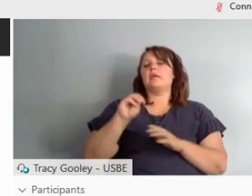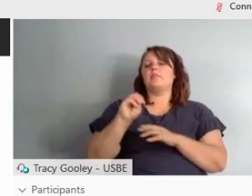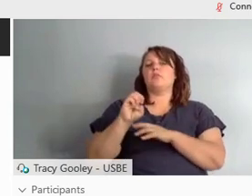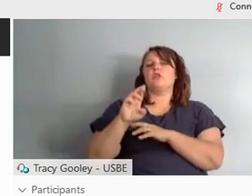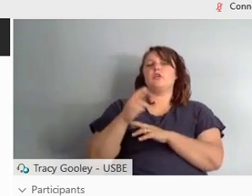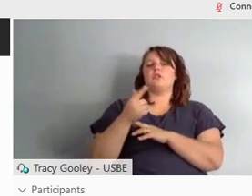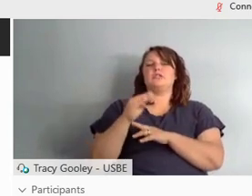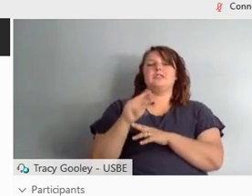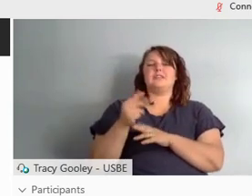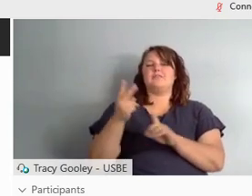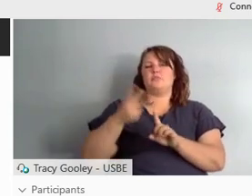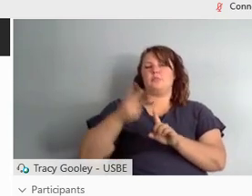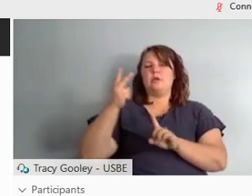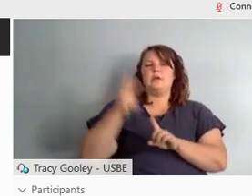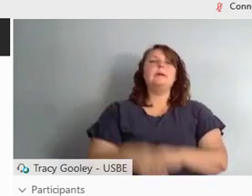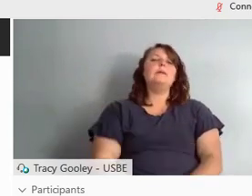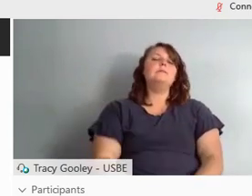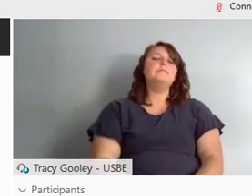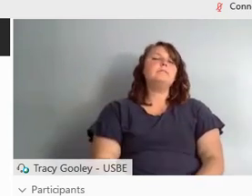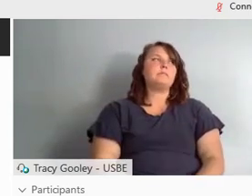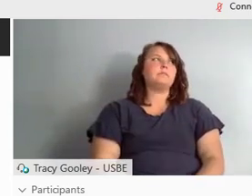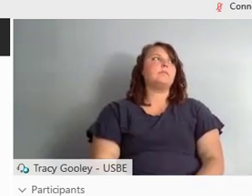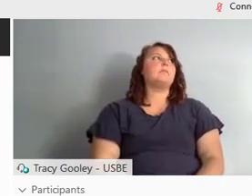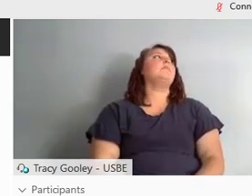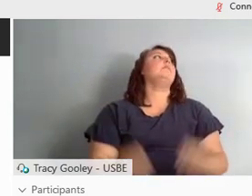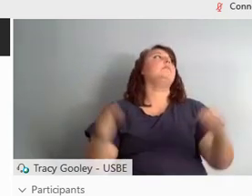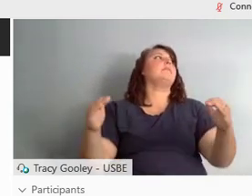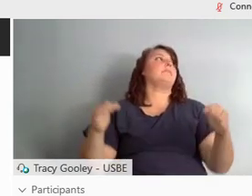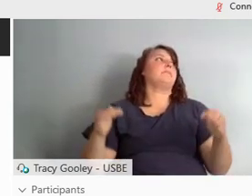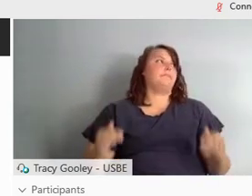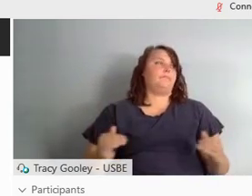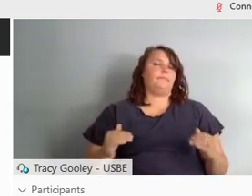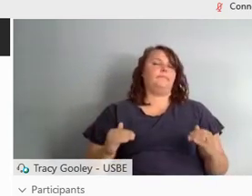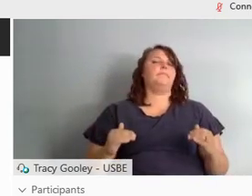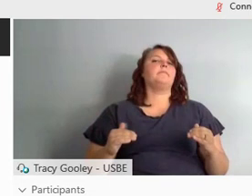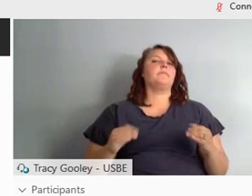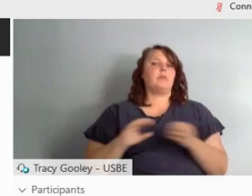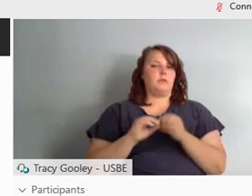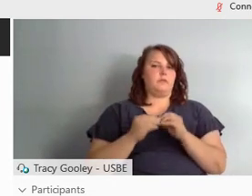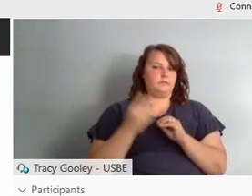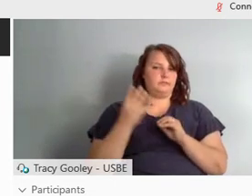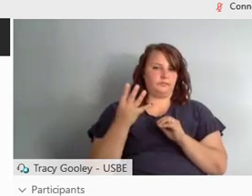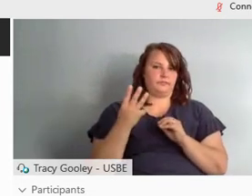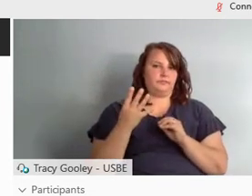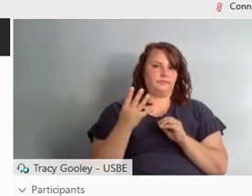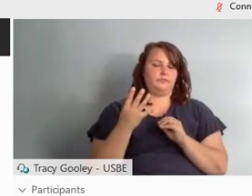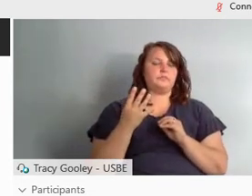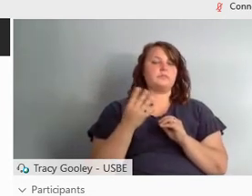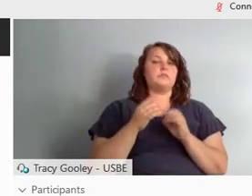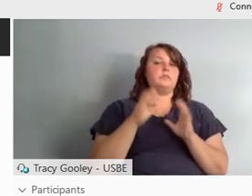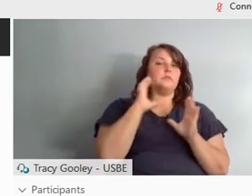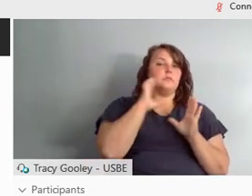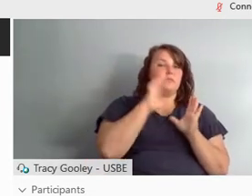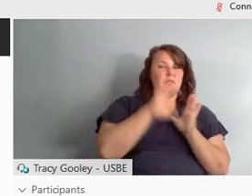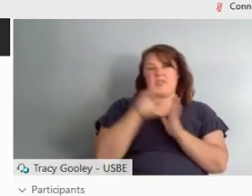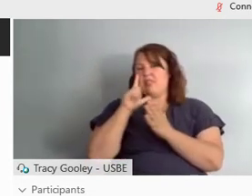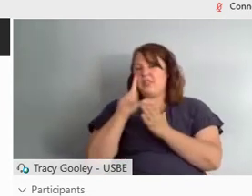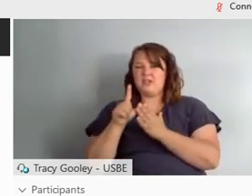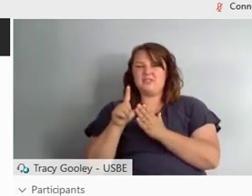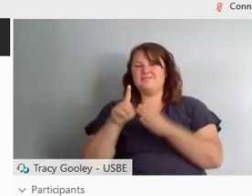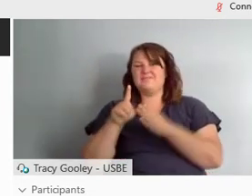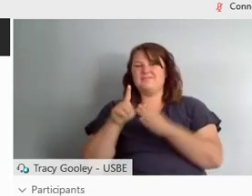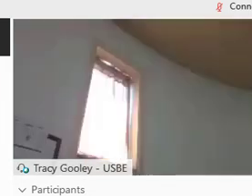And for the next one, we've got aligned to question number 4. Student will distinguish between letters and pictures. We're not quite